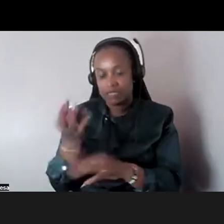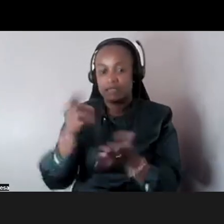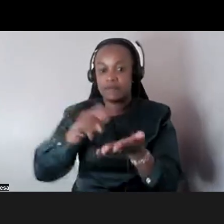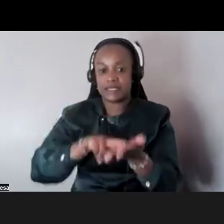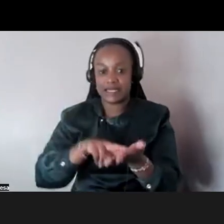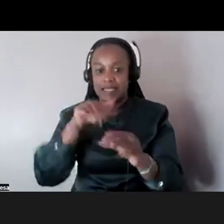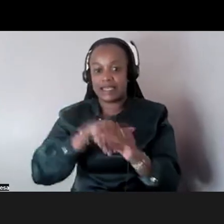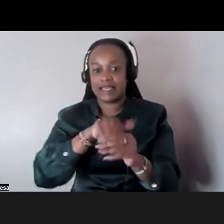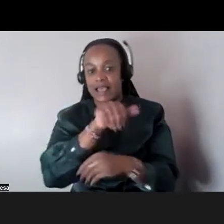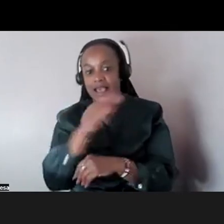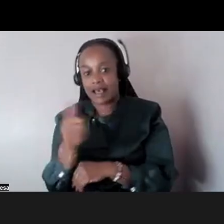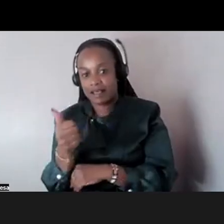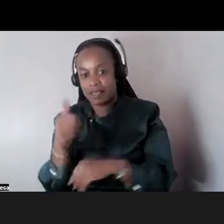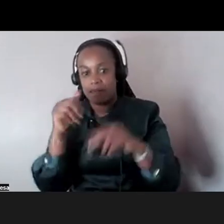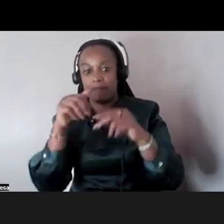elsewhere globally.